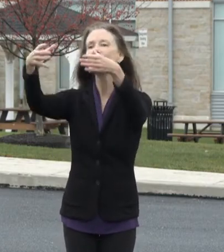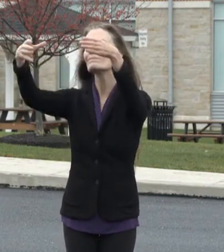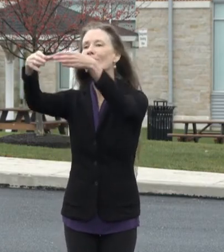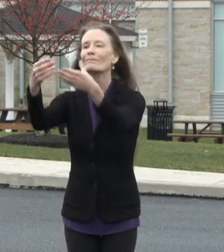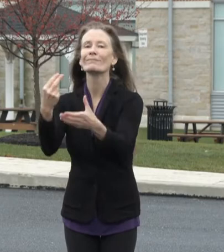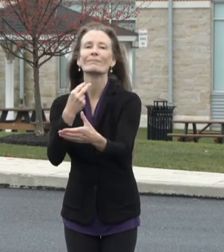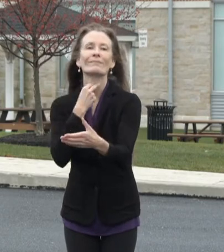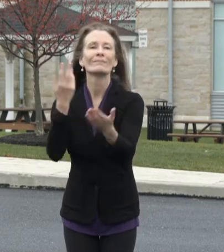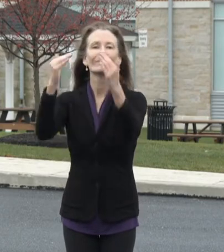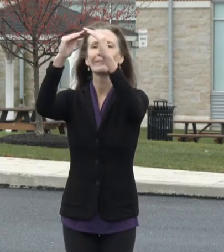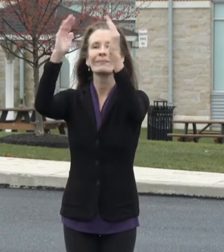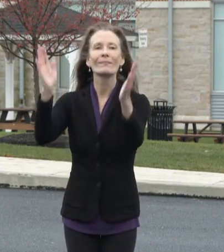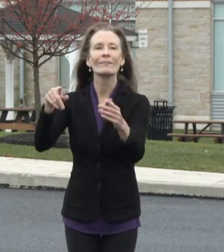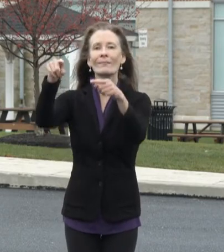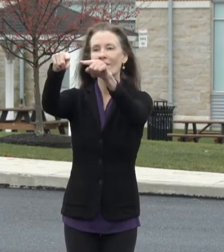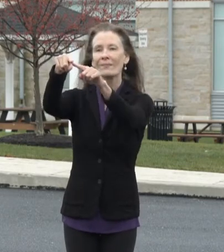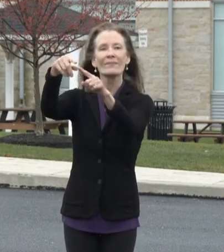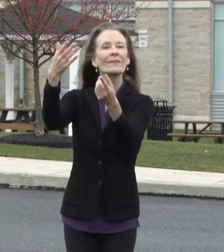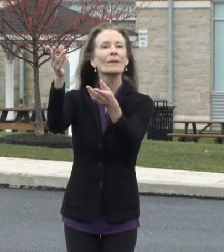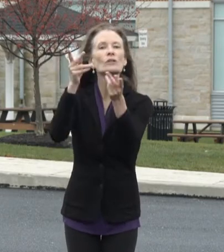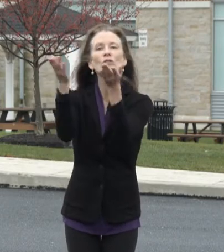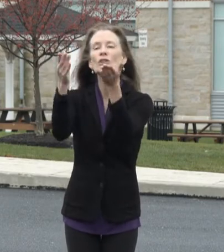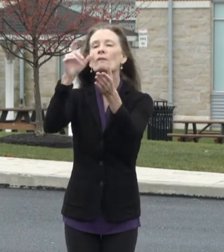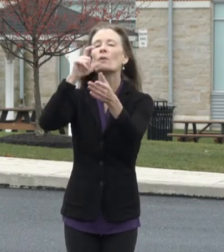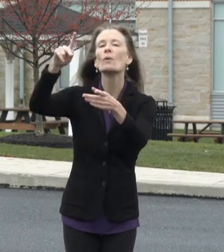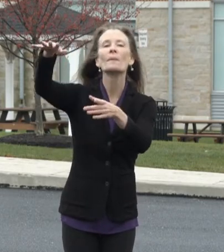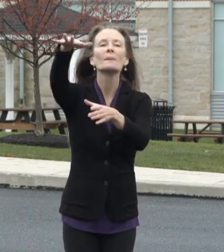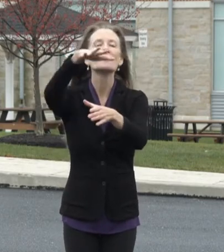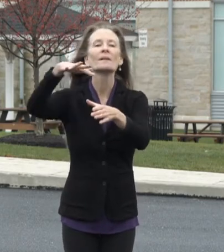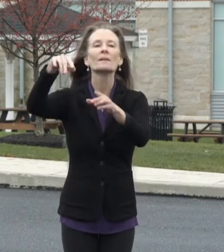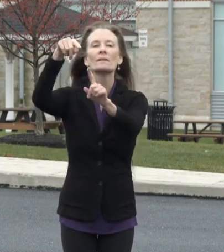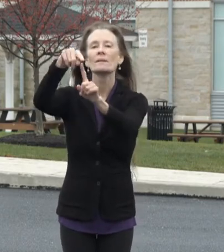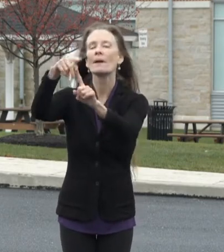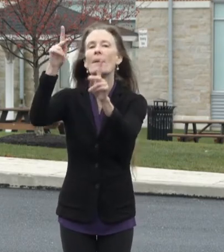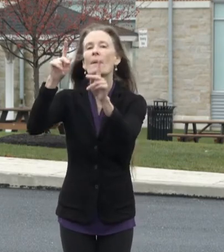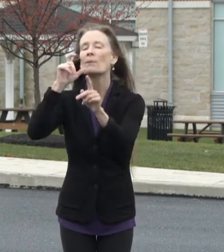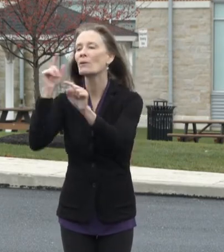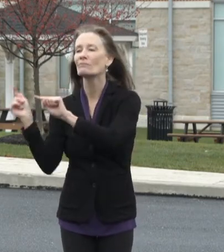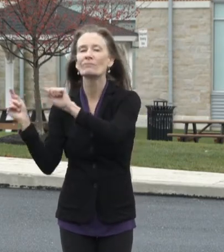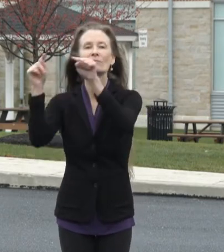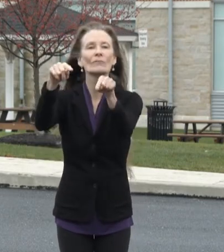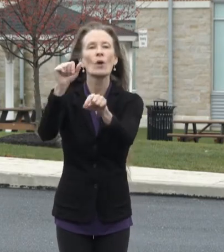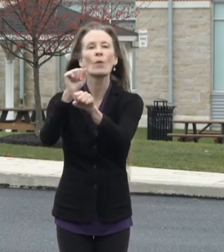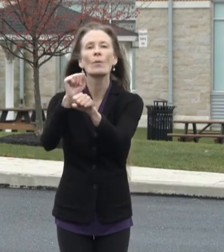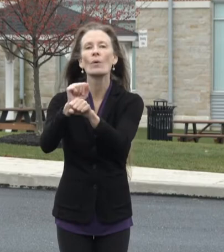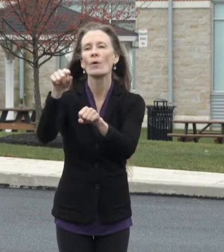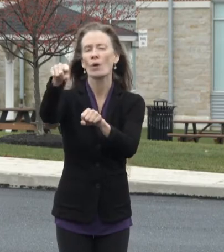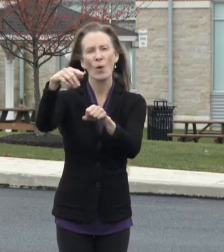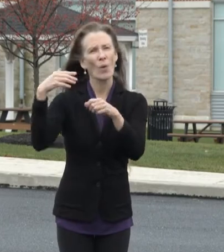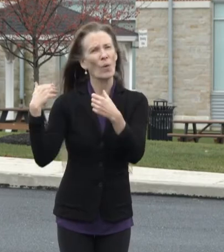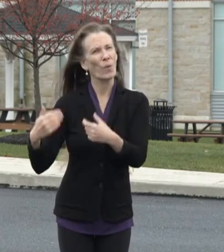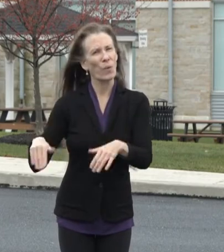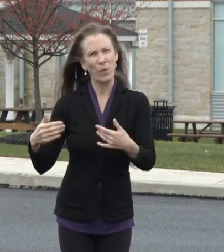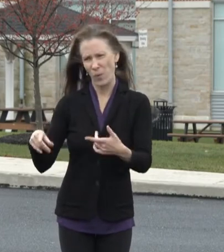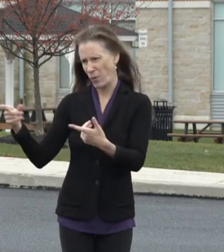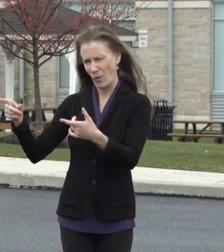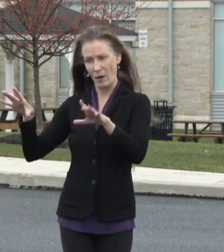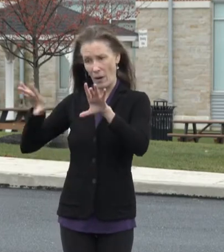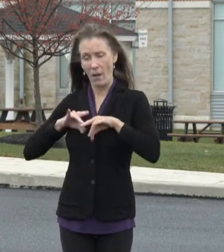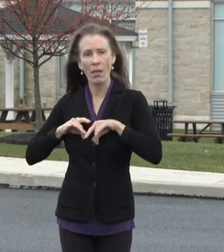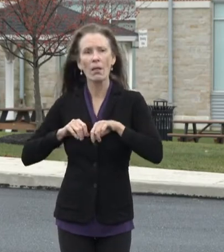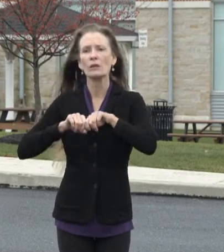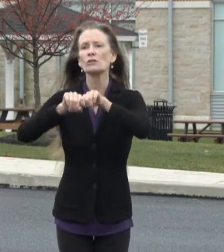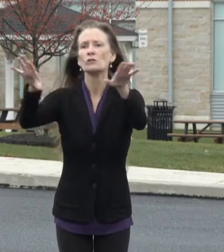particularly in those settings that serve those who are medically fragile or who have other health vulnerabilities that make them more likely